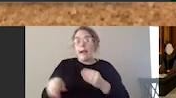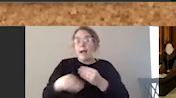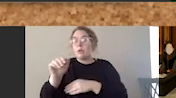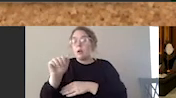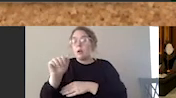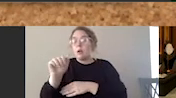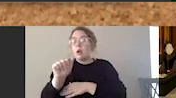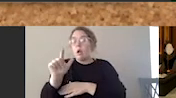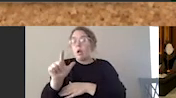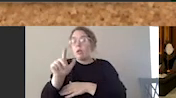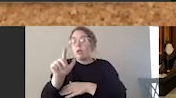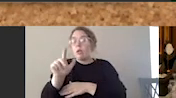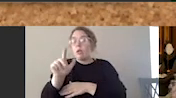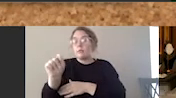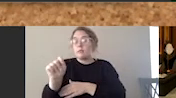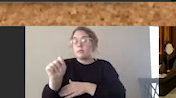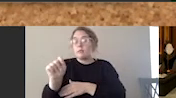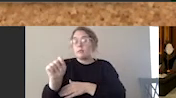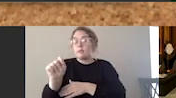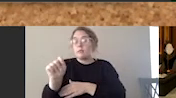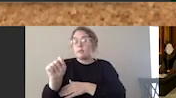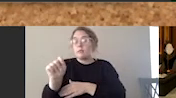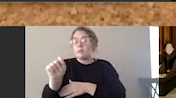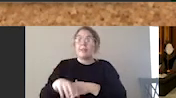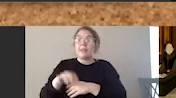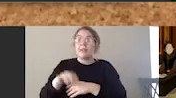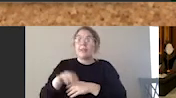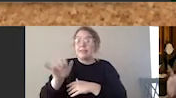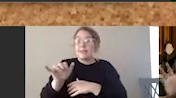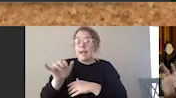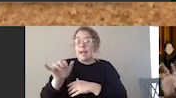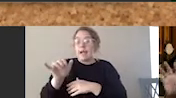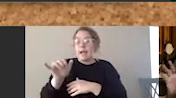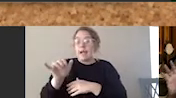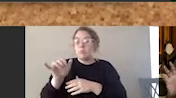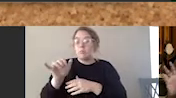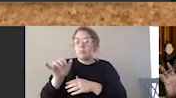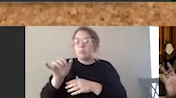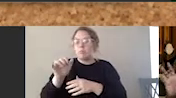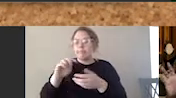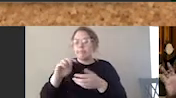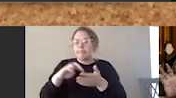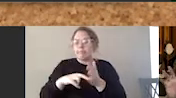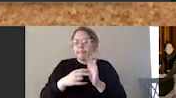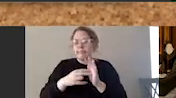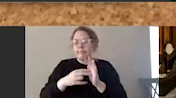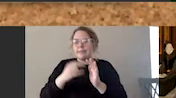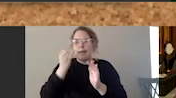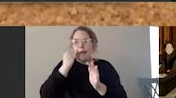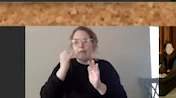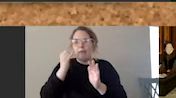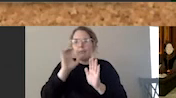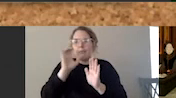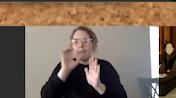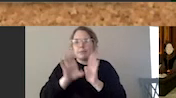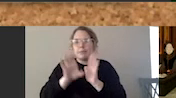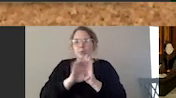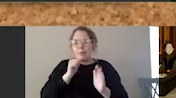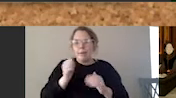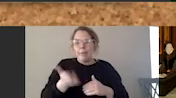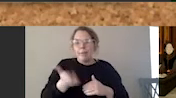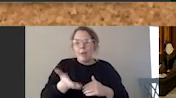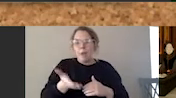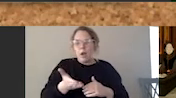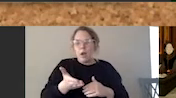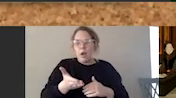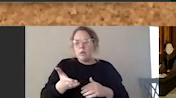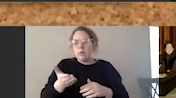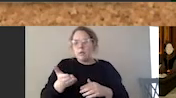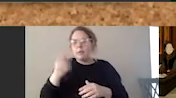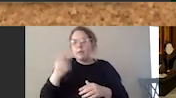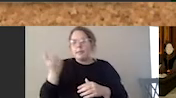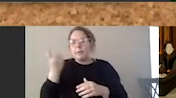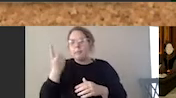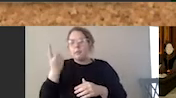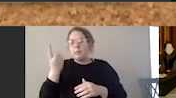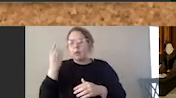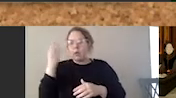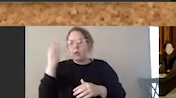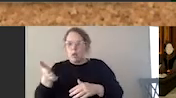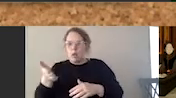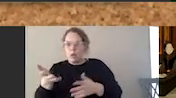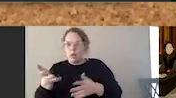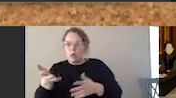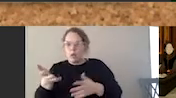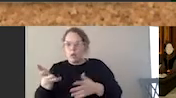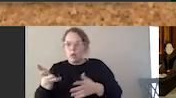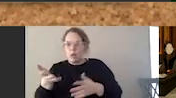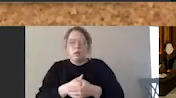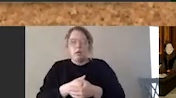something in case that the image is not there, right? So when your code for the interactive fiction